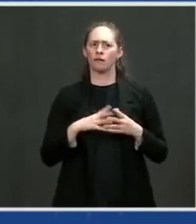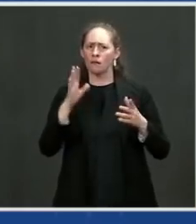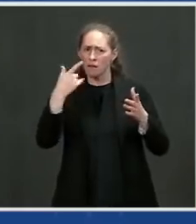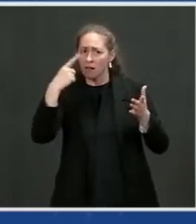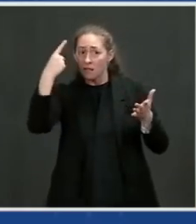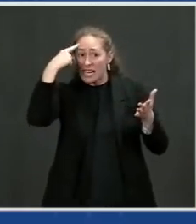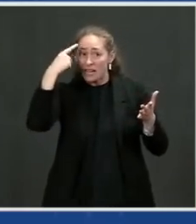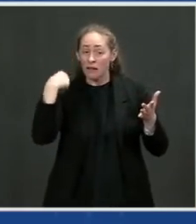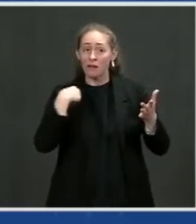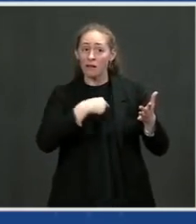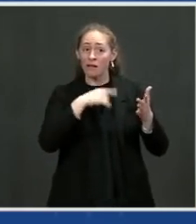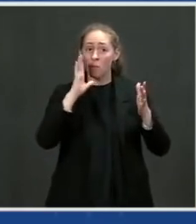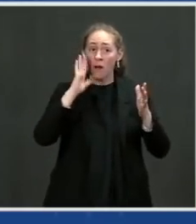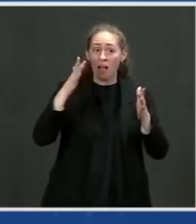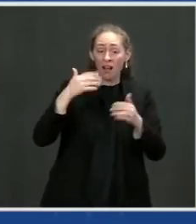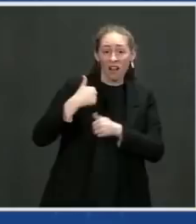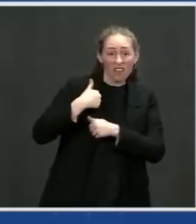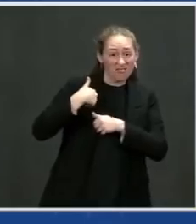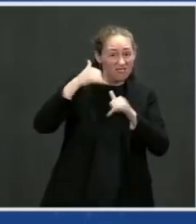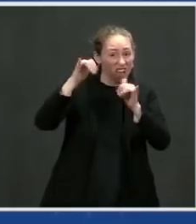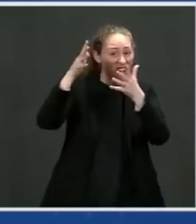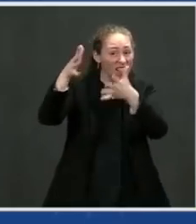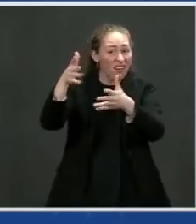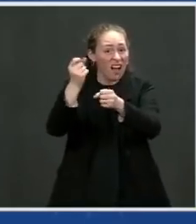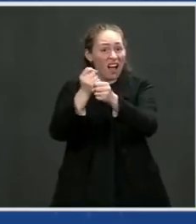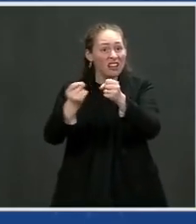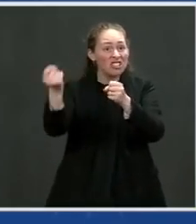I can't picture that being the case.